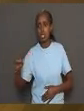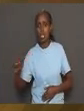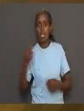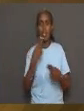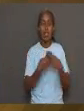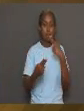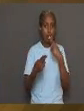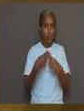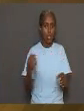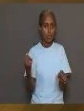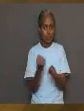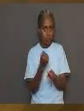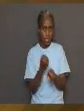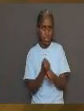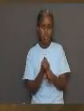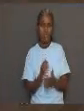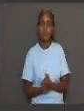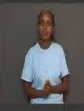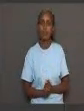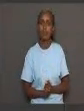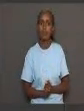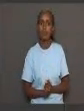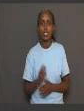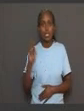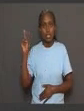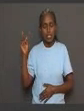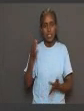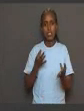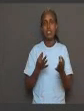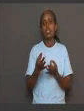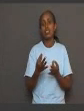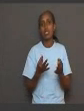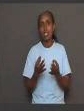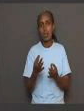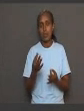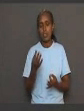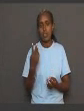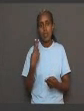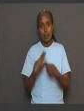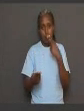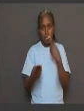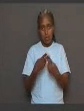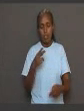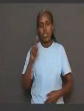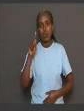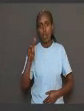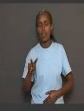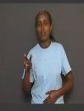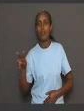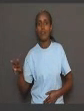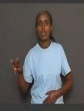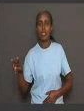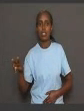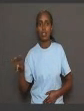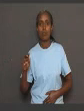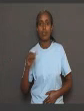product operation. This describes when we multiply one vector